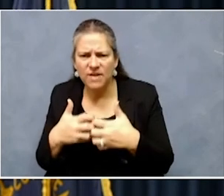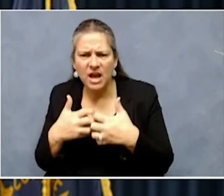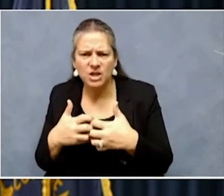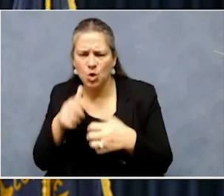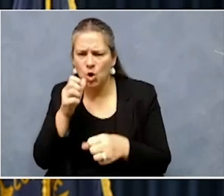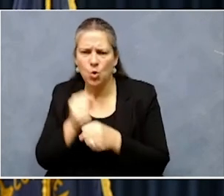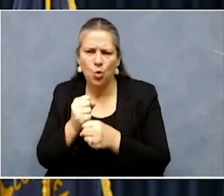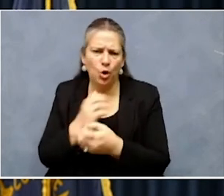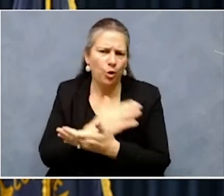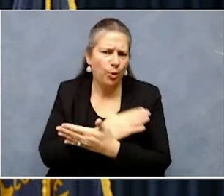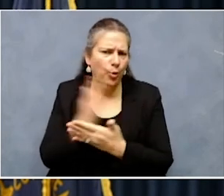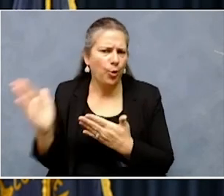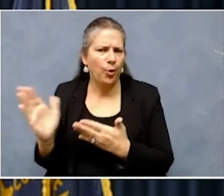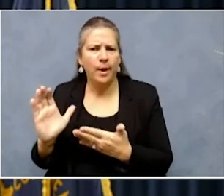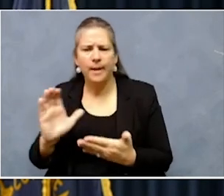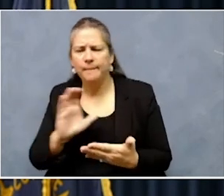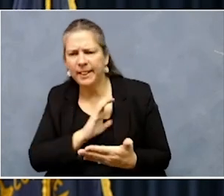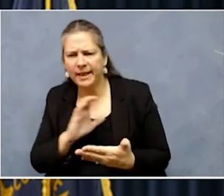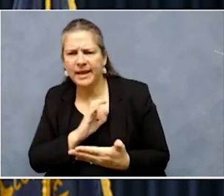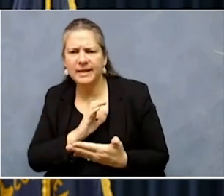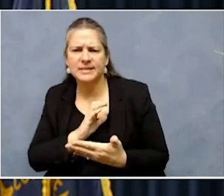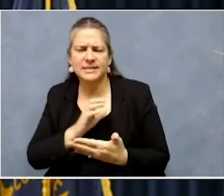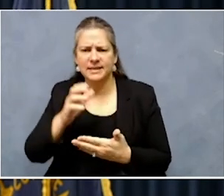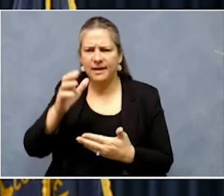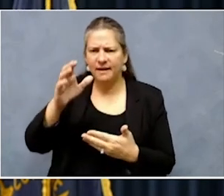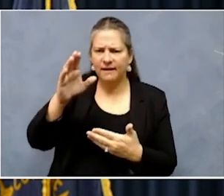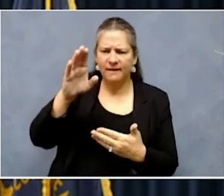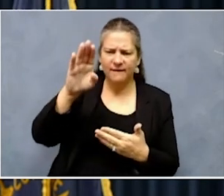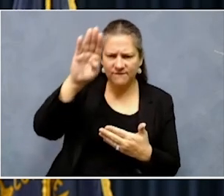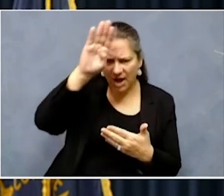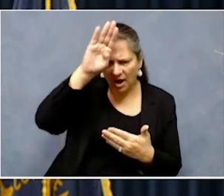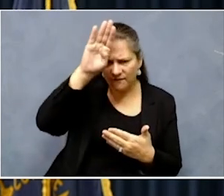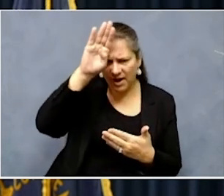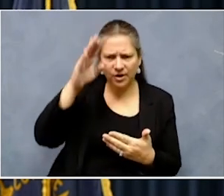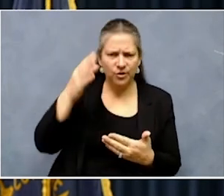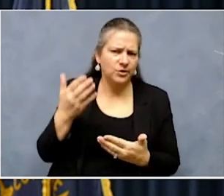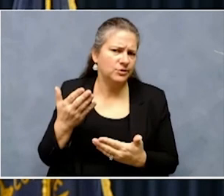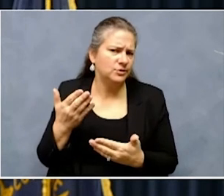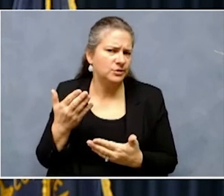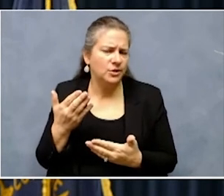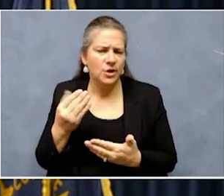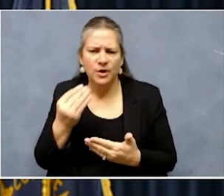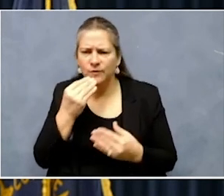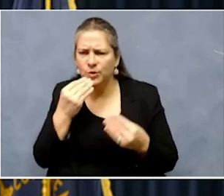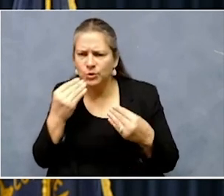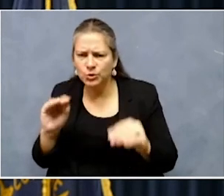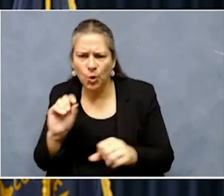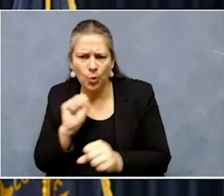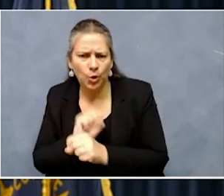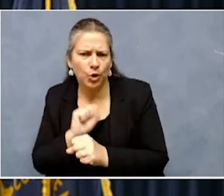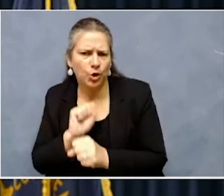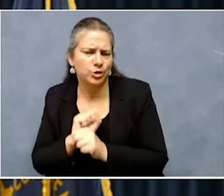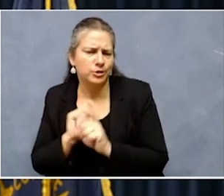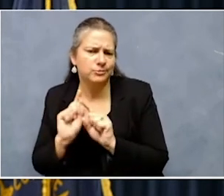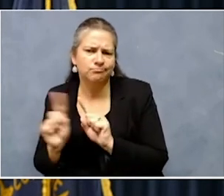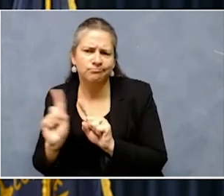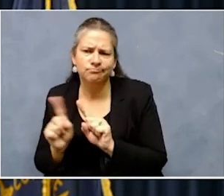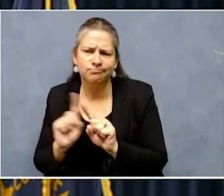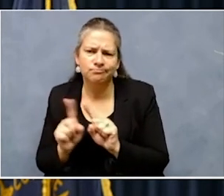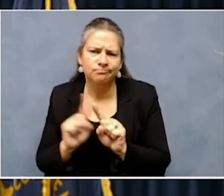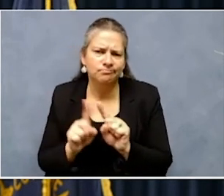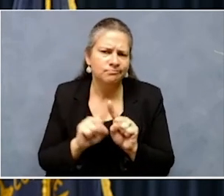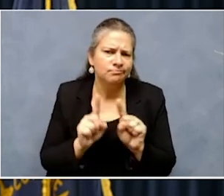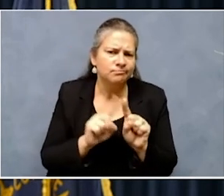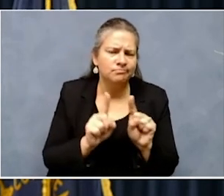letter sent 11 days ago, the governor asked Republican and Democratic leaders in the House and Senate to nominate members to a working group to hammer out